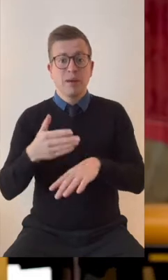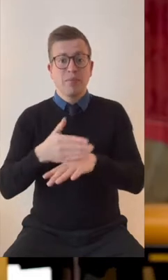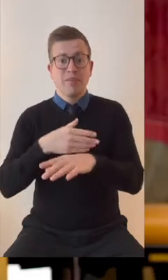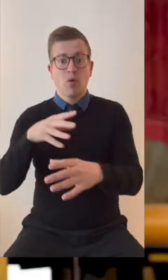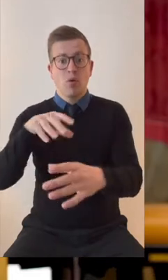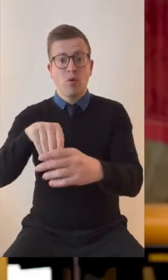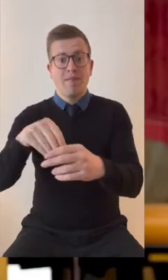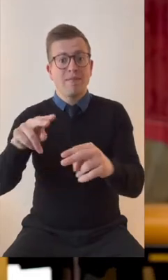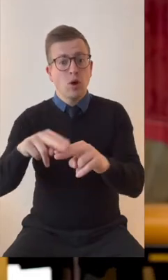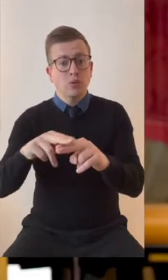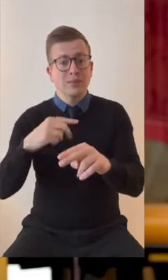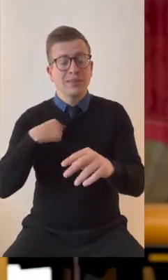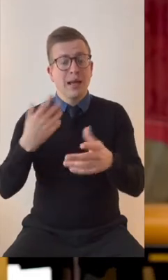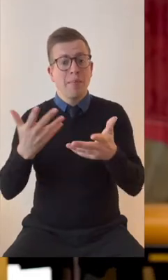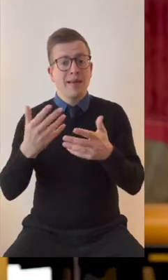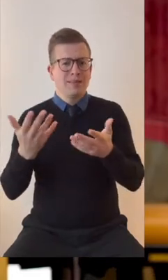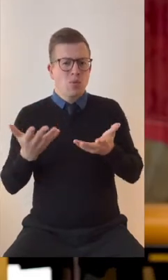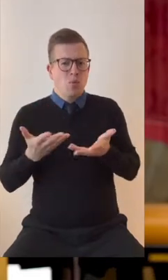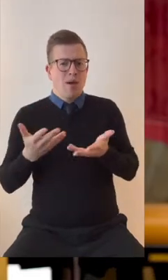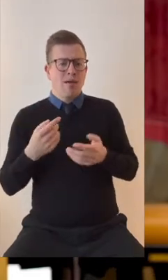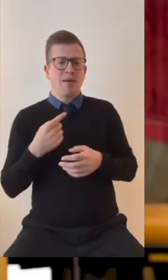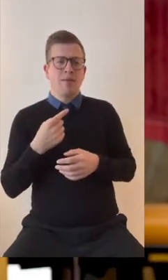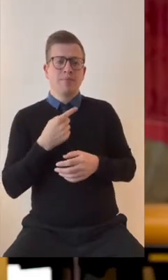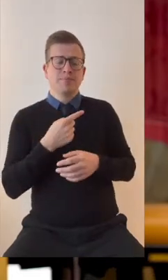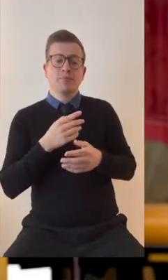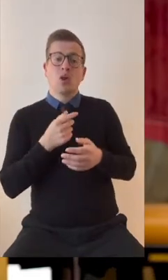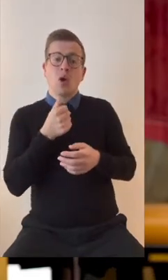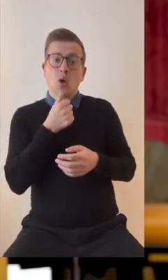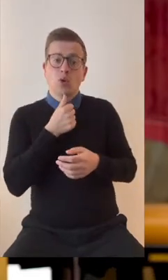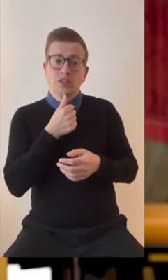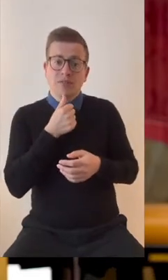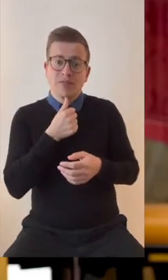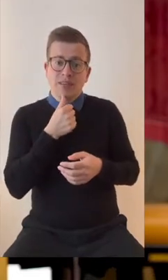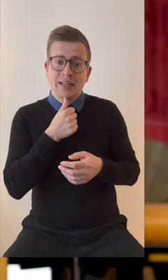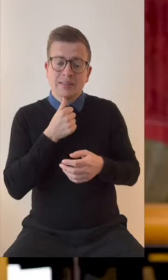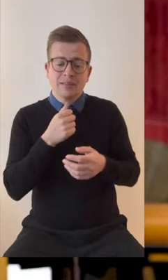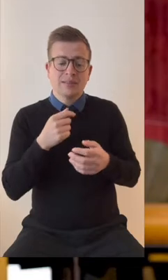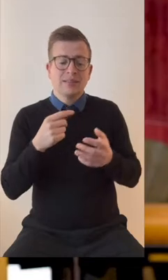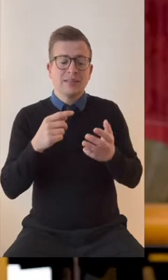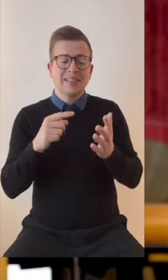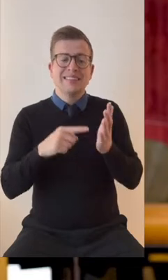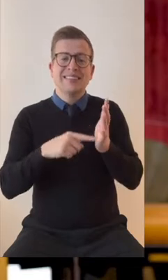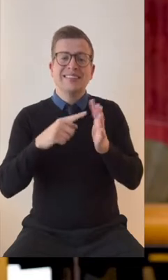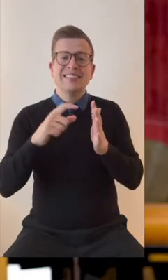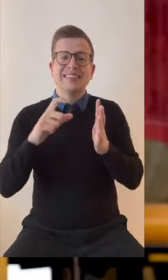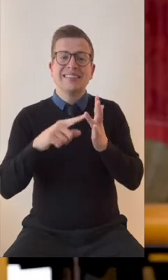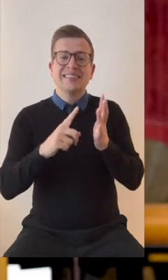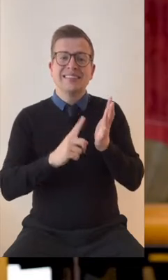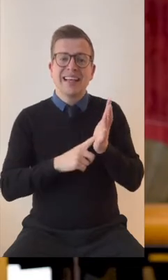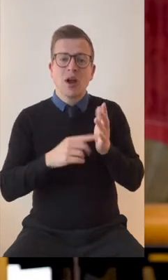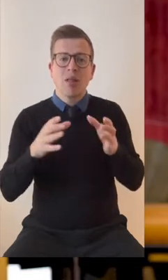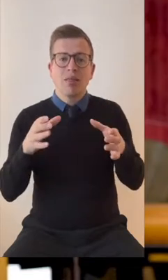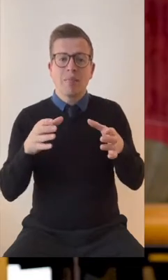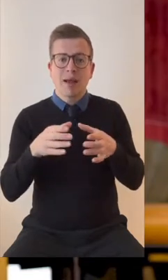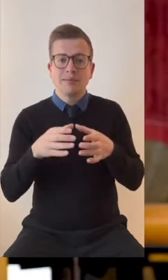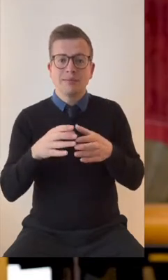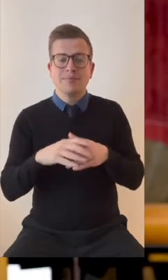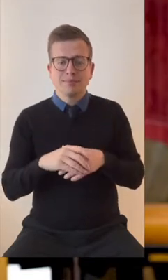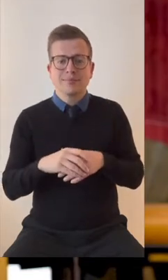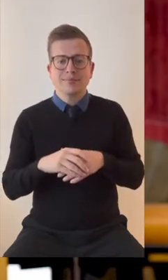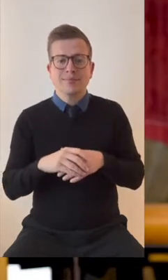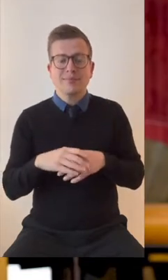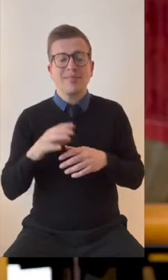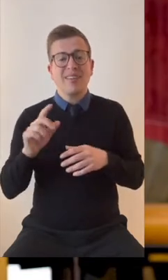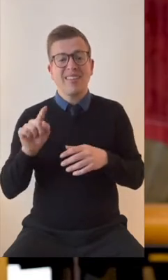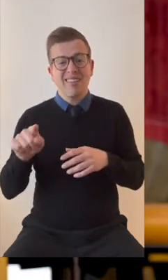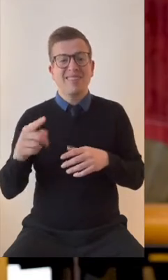joining Foden's, I played at the in Huddersfield at the it used to be the Huddersfield Teak Hall Band or Teak Hall Band, and then I